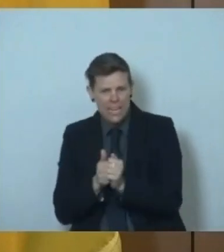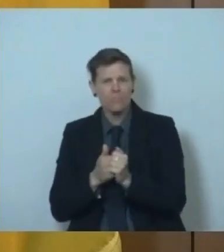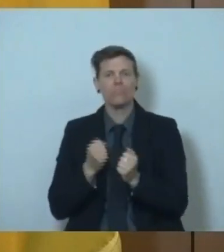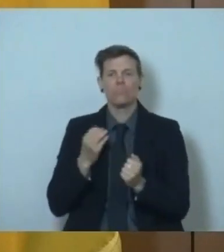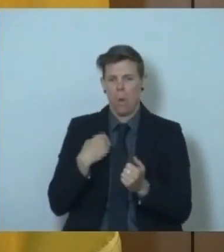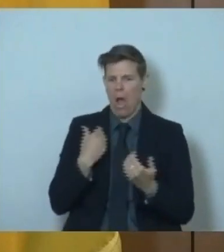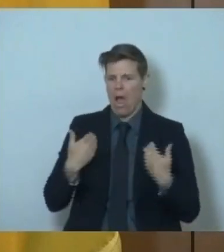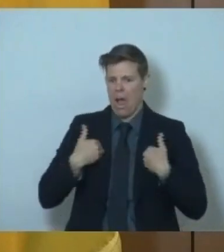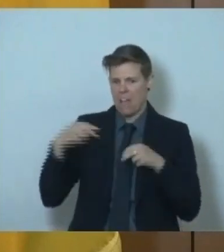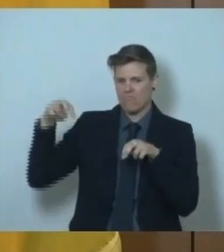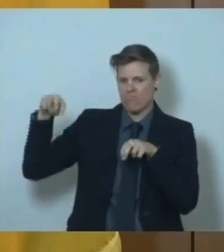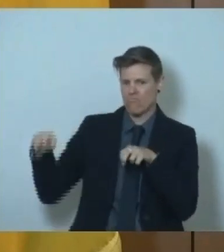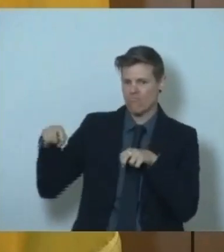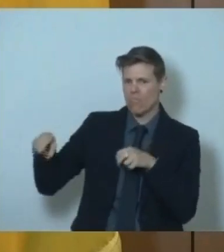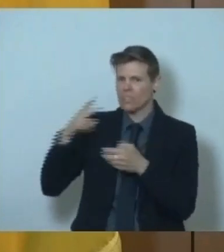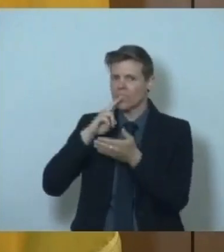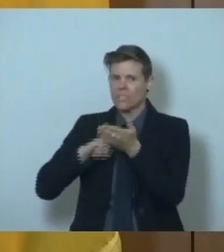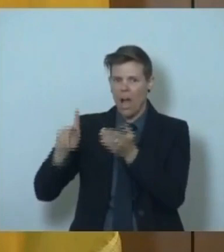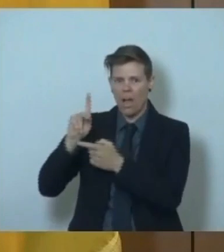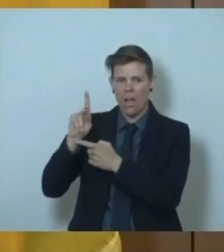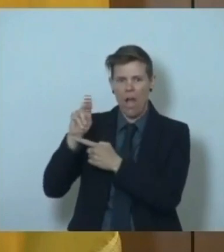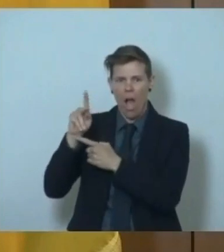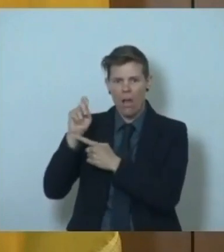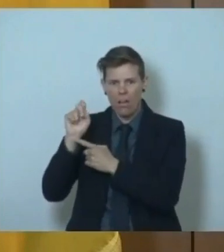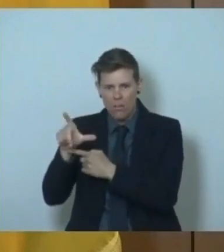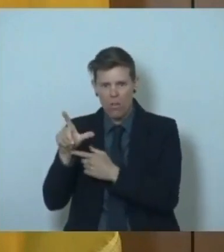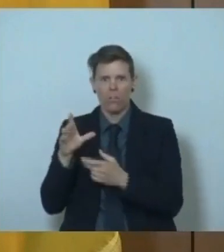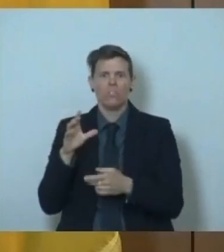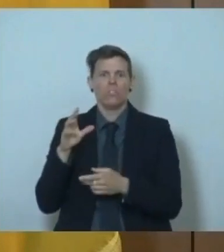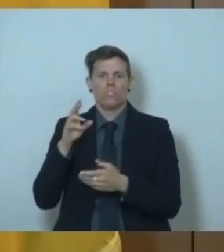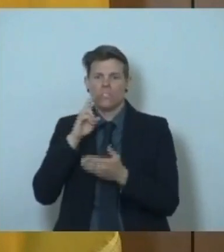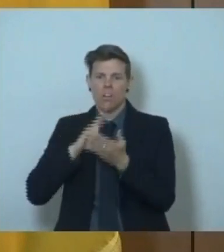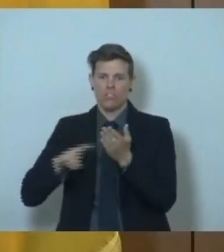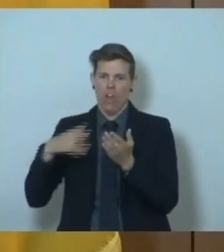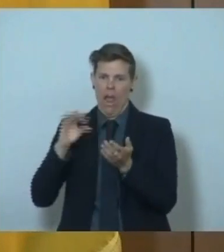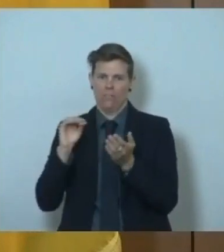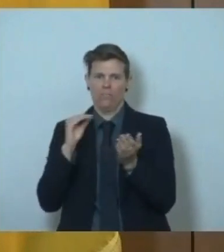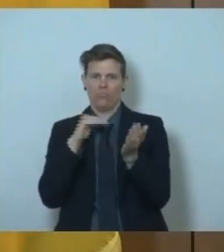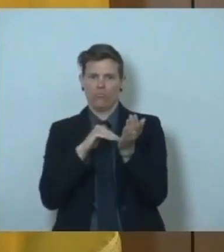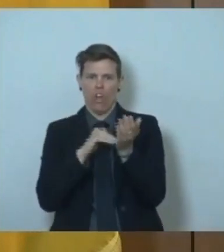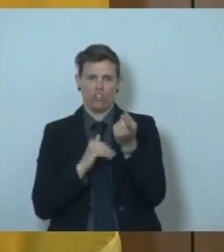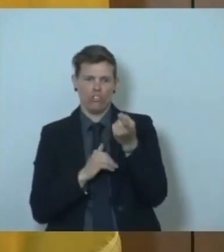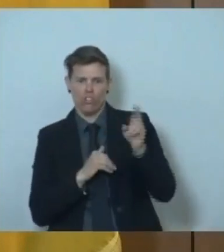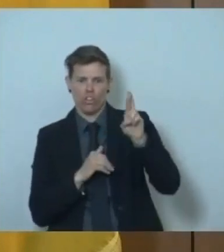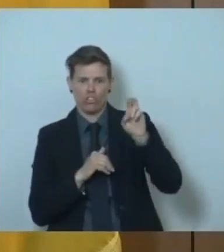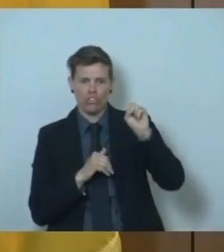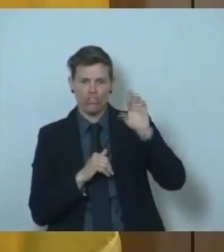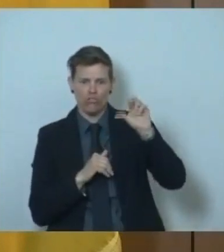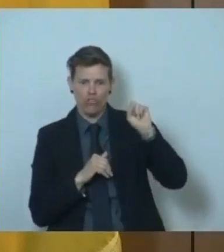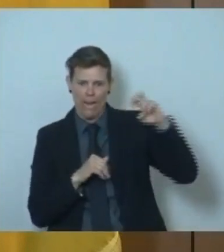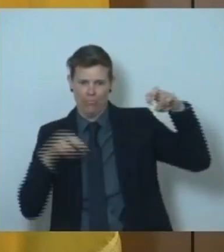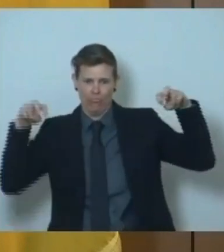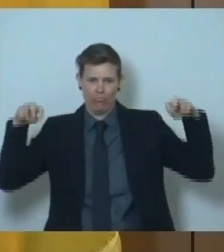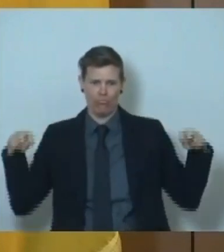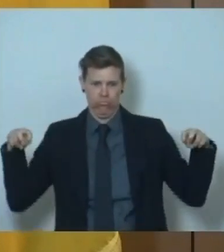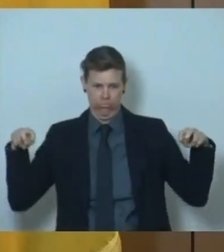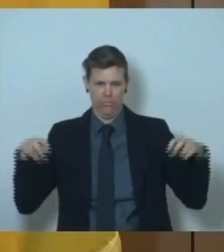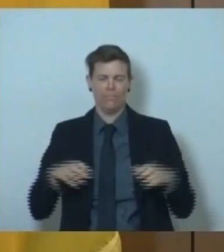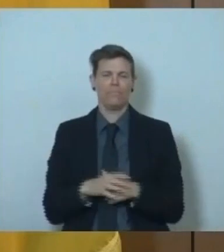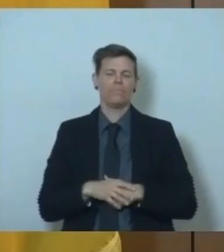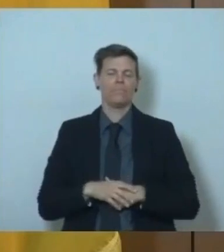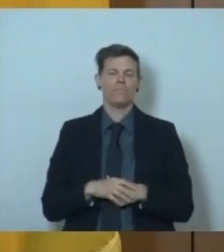from the Department of Health and Secretary Dr. David Scrase from Human Services. I'd like to start again